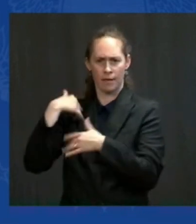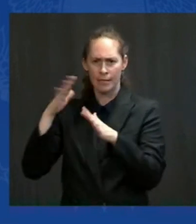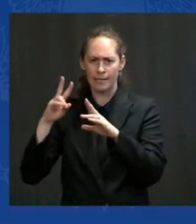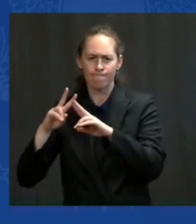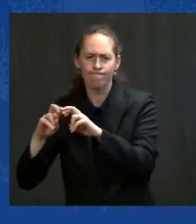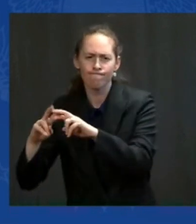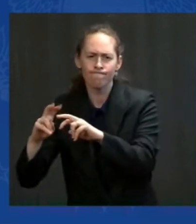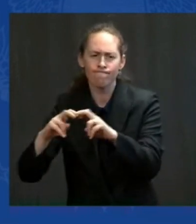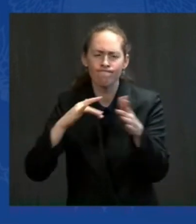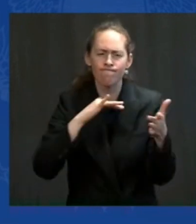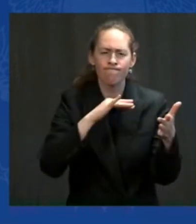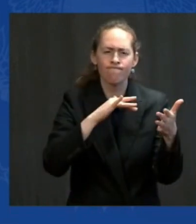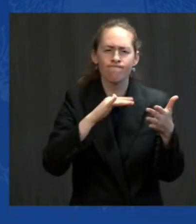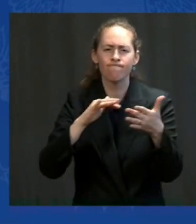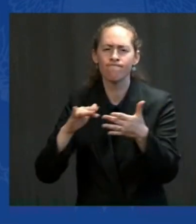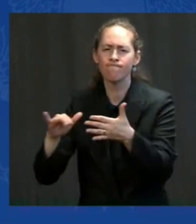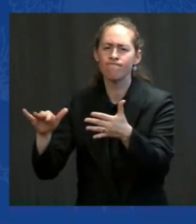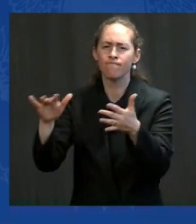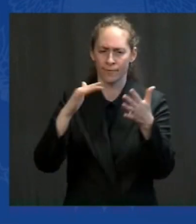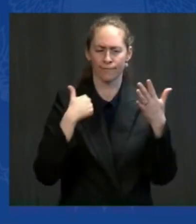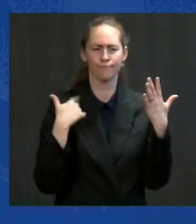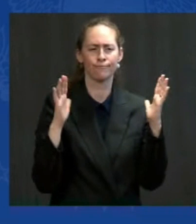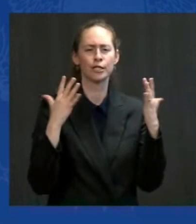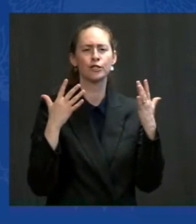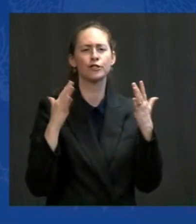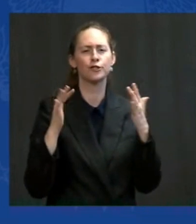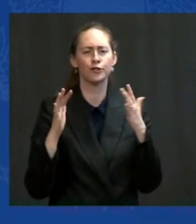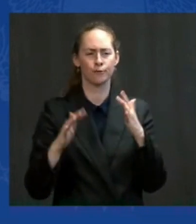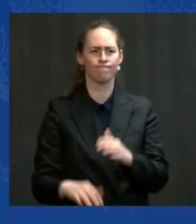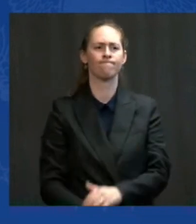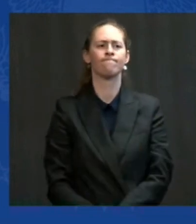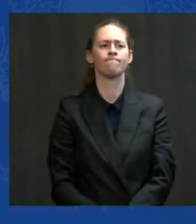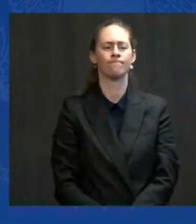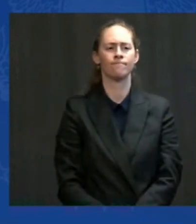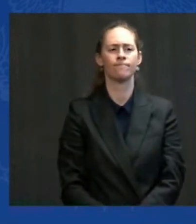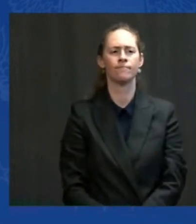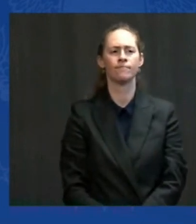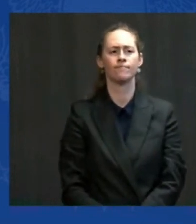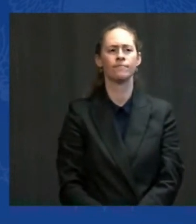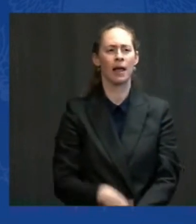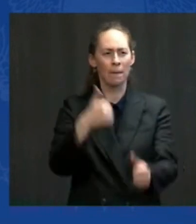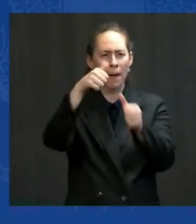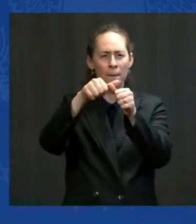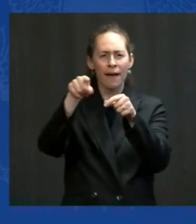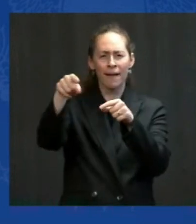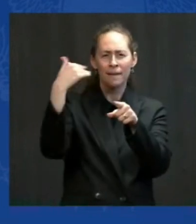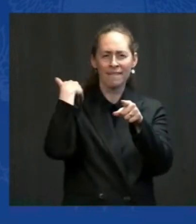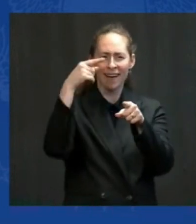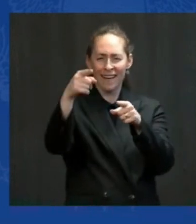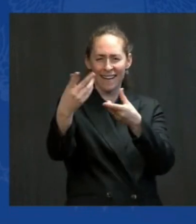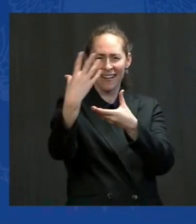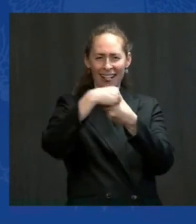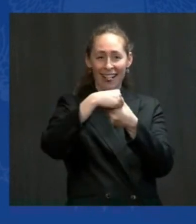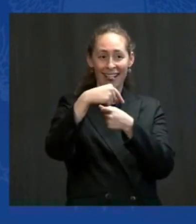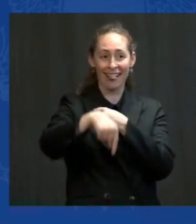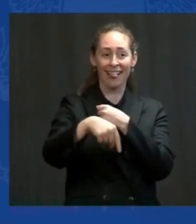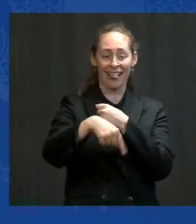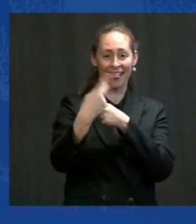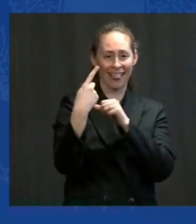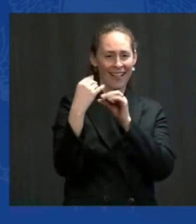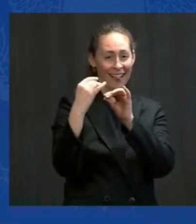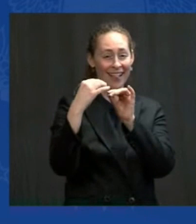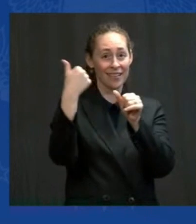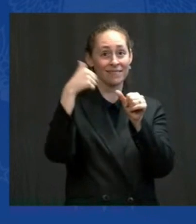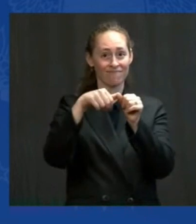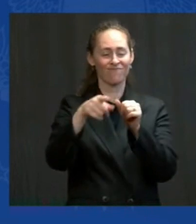your sister, Penny Pritzker, was part of my effort to taking care of it, and the effort was simple. We came along